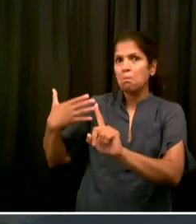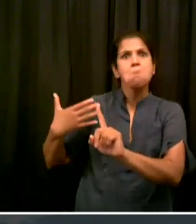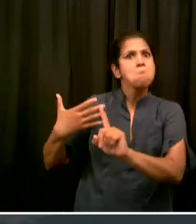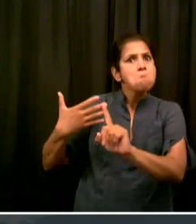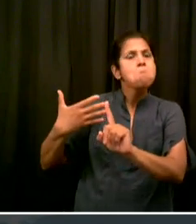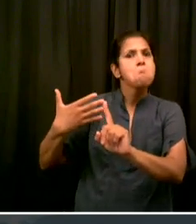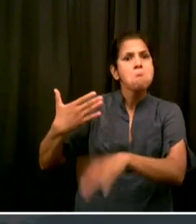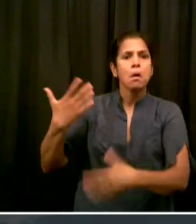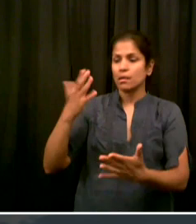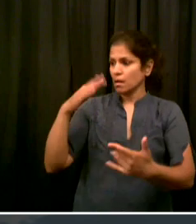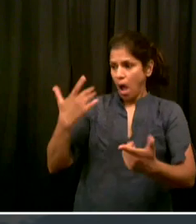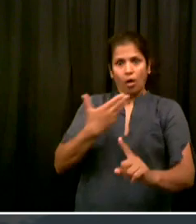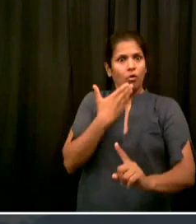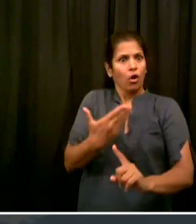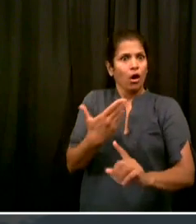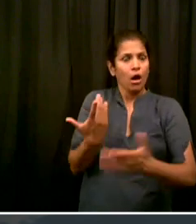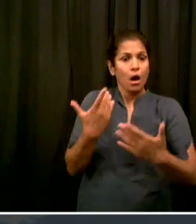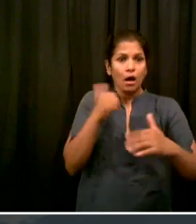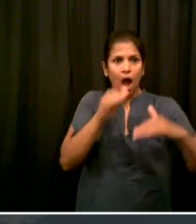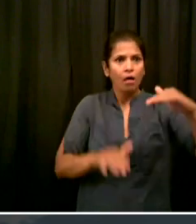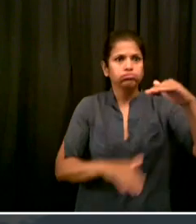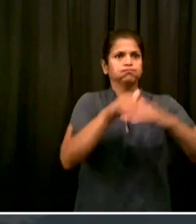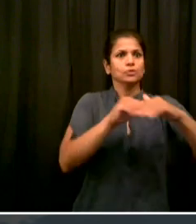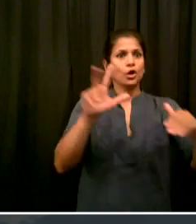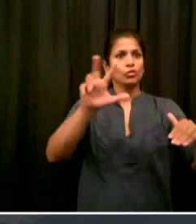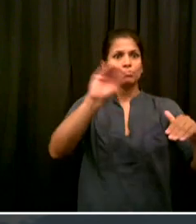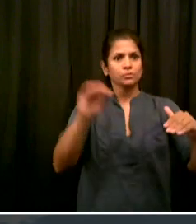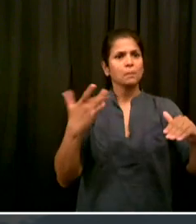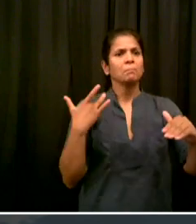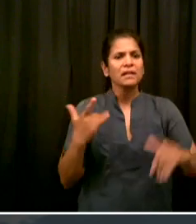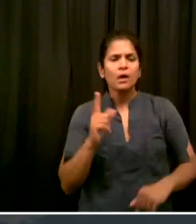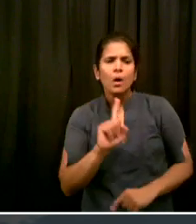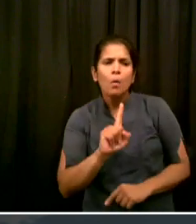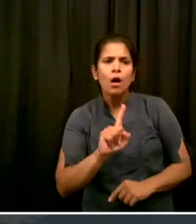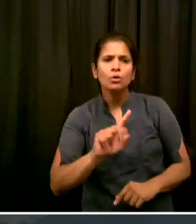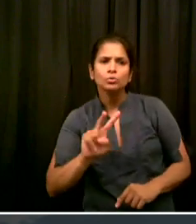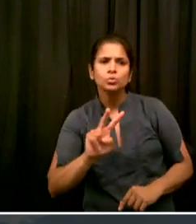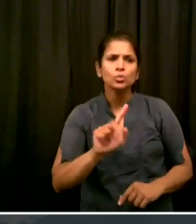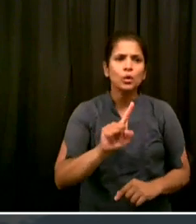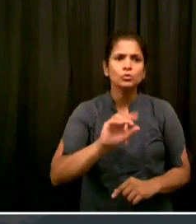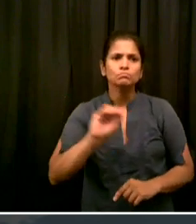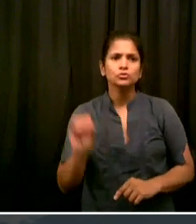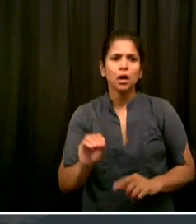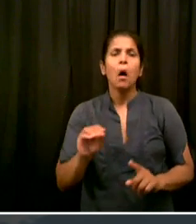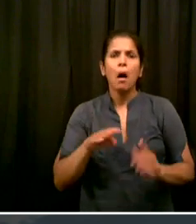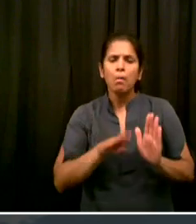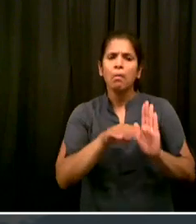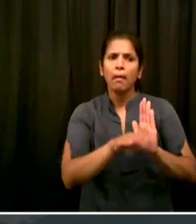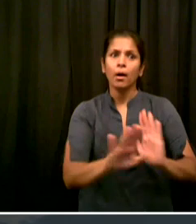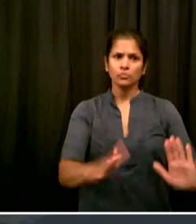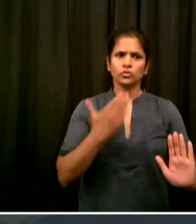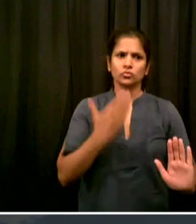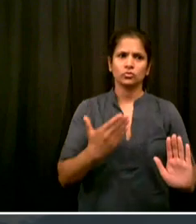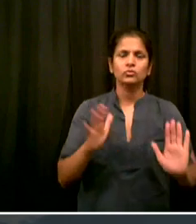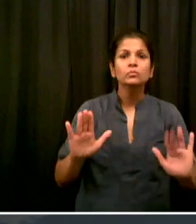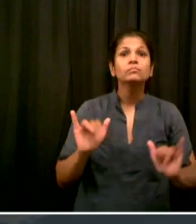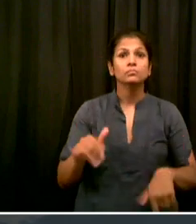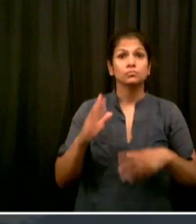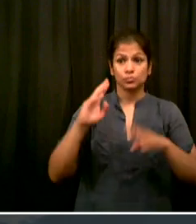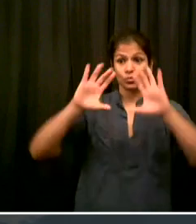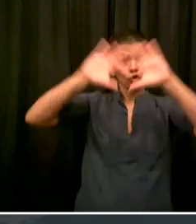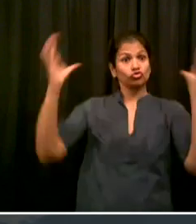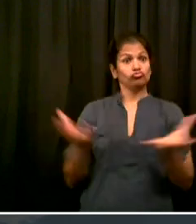The World Health Organization advises a 5% threshold, as does the state of New York. We've gone even farther